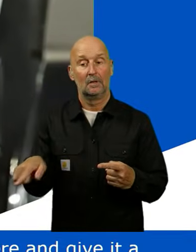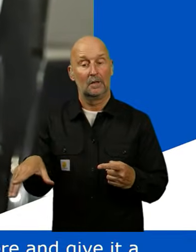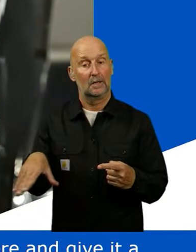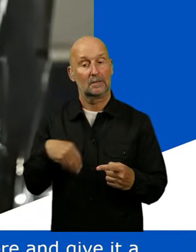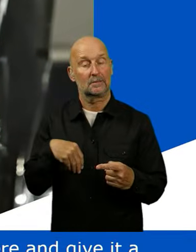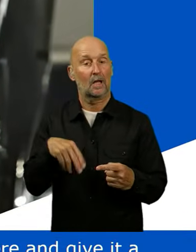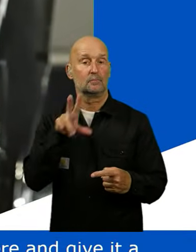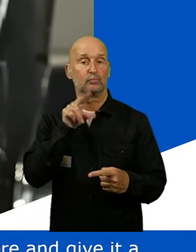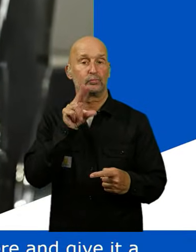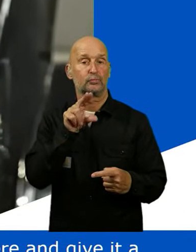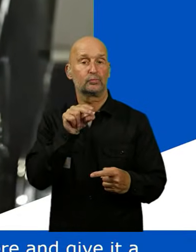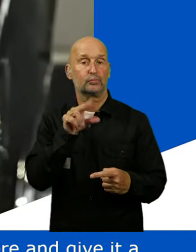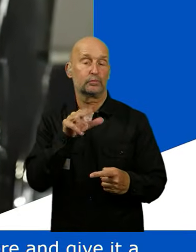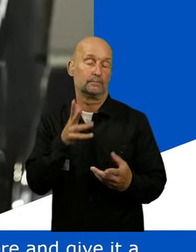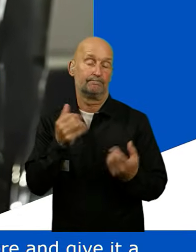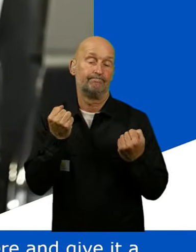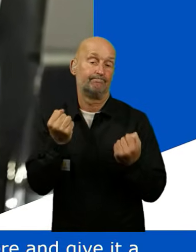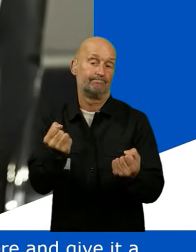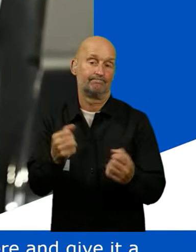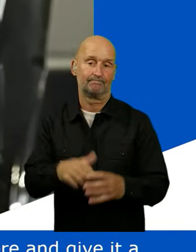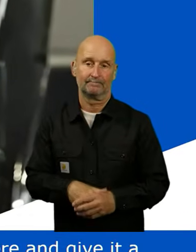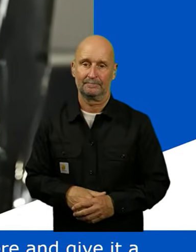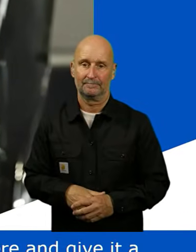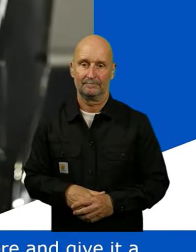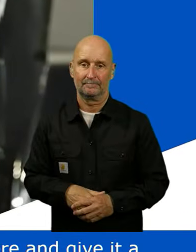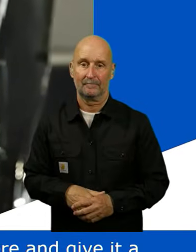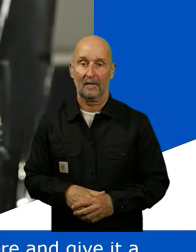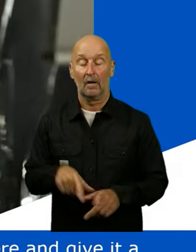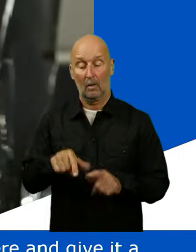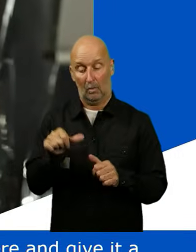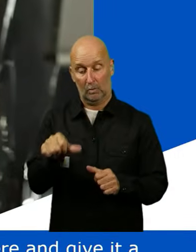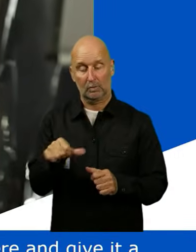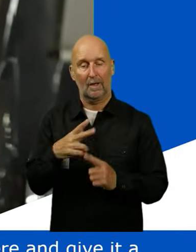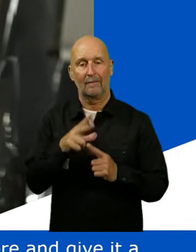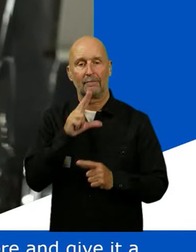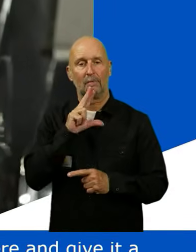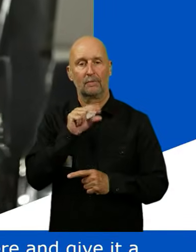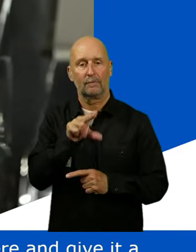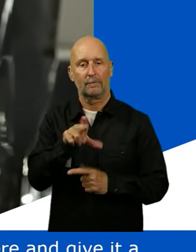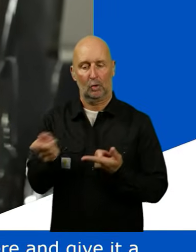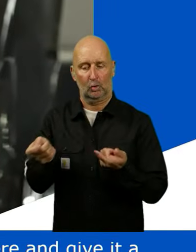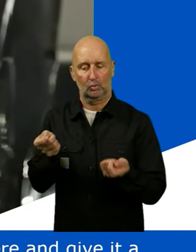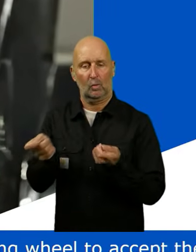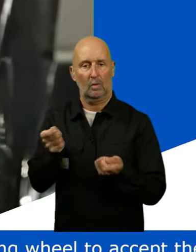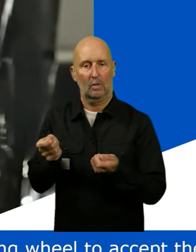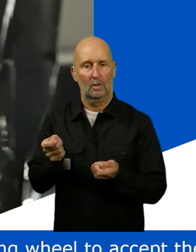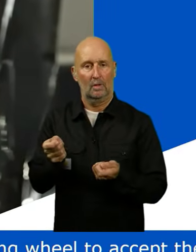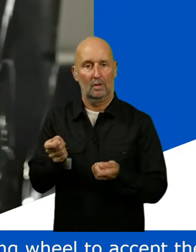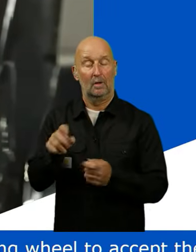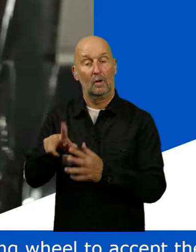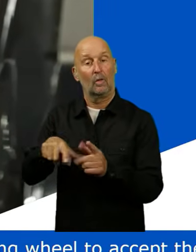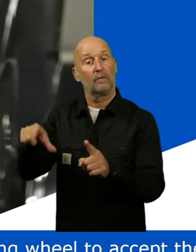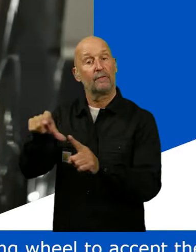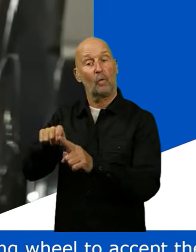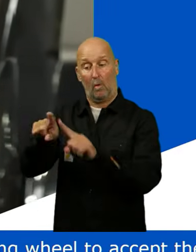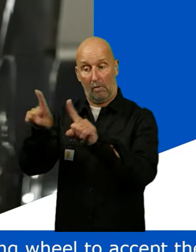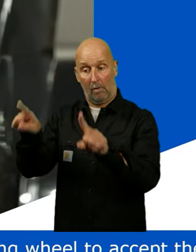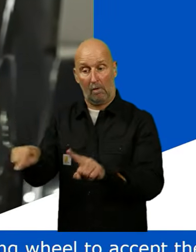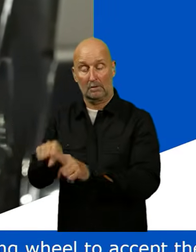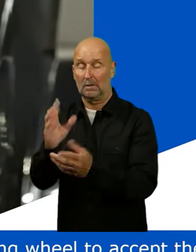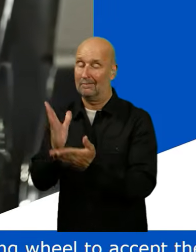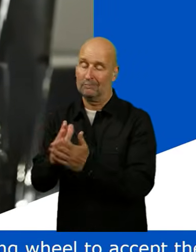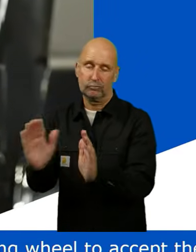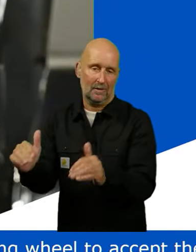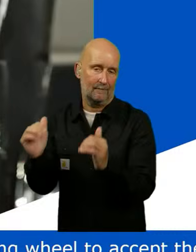call and speak away happily. There's also voice control here as well, and the Ford Sync 4 voice control system is very advanced,